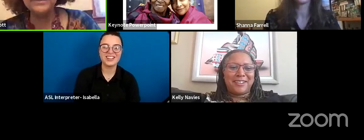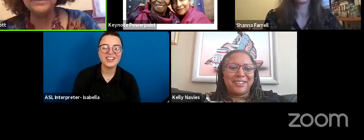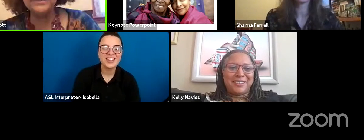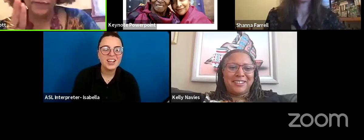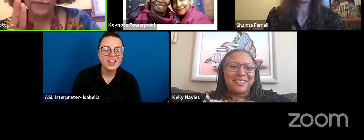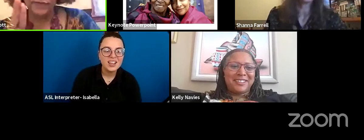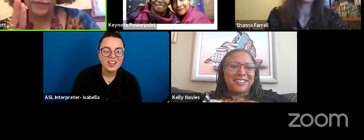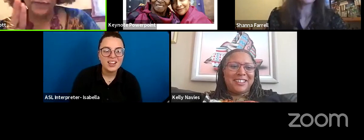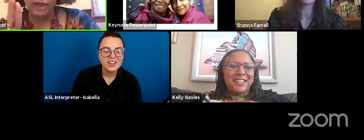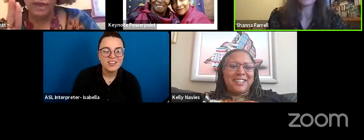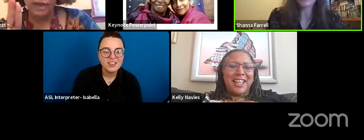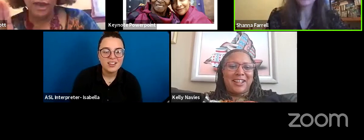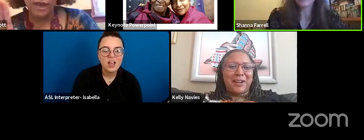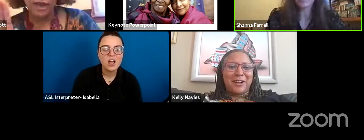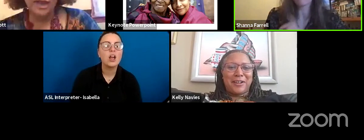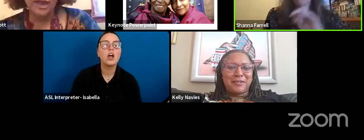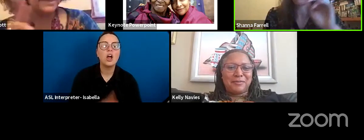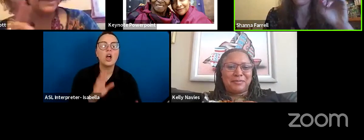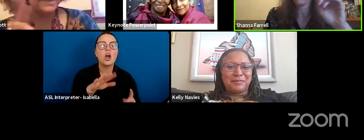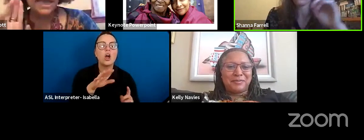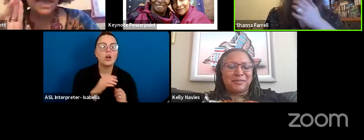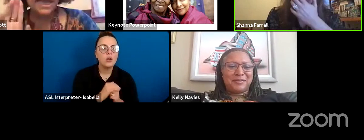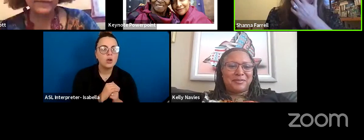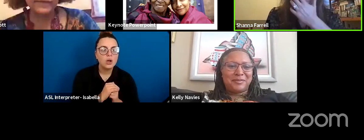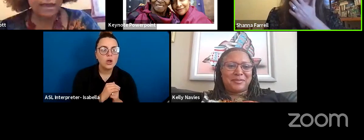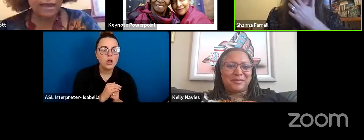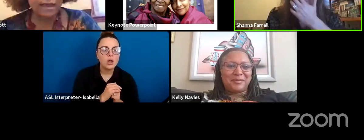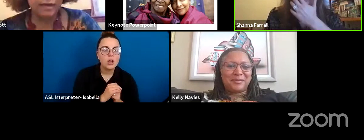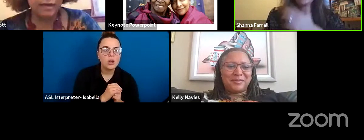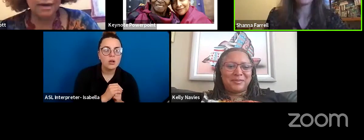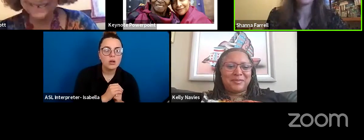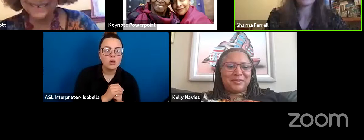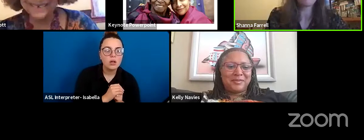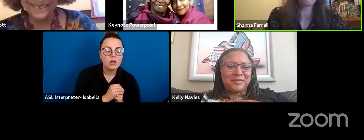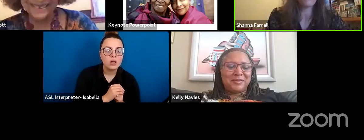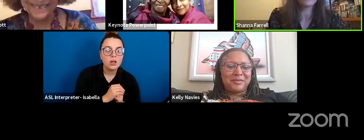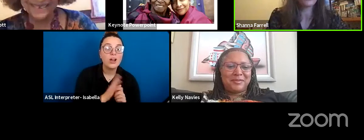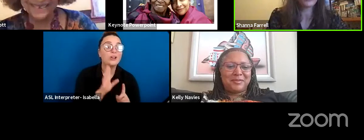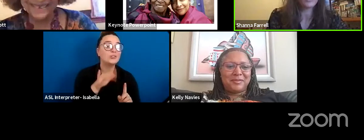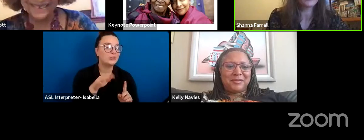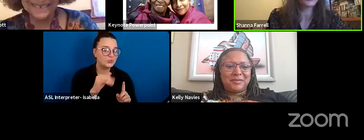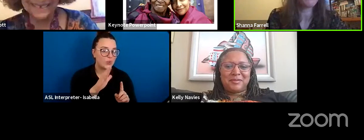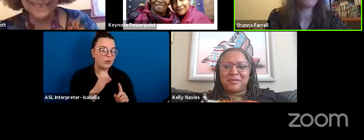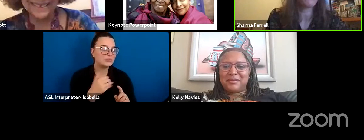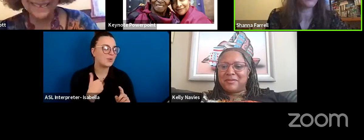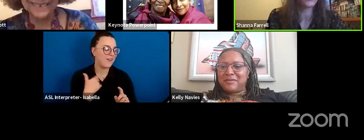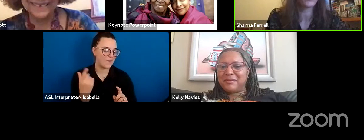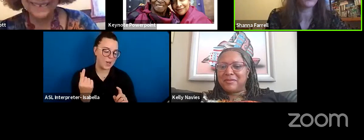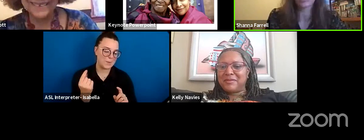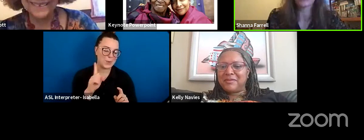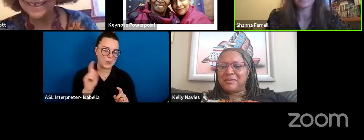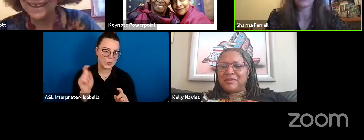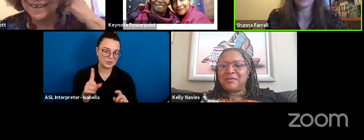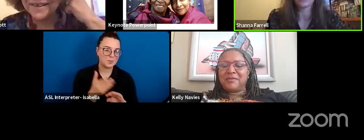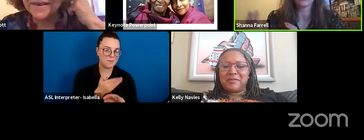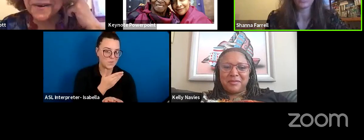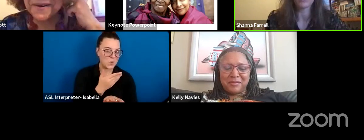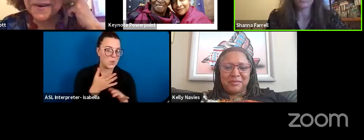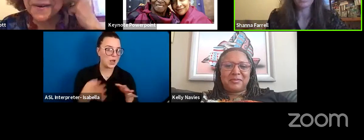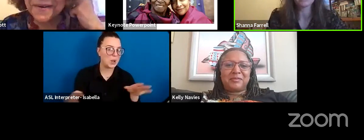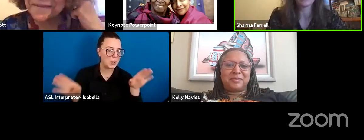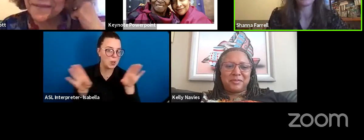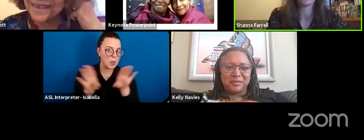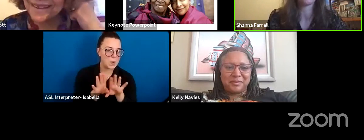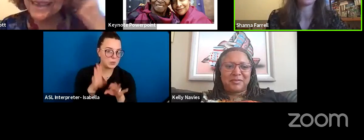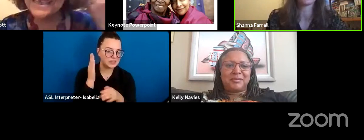name. Did I? Joyce, we actually have, did I ask his name? We have one more question before we close out this